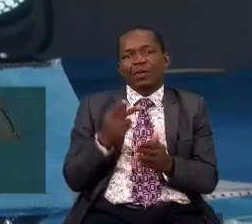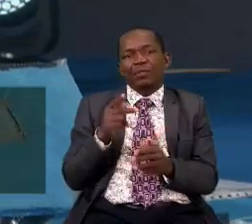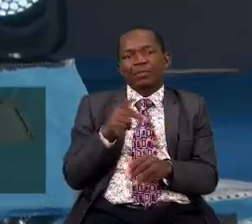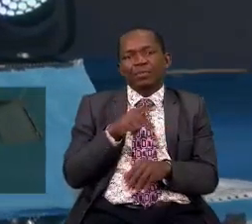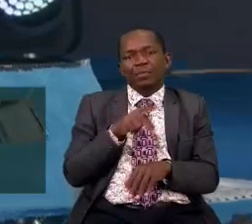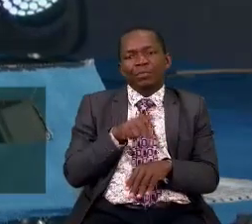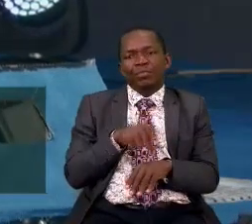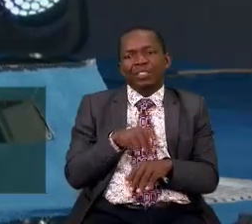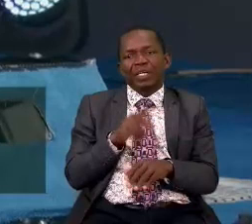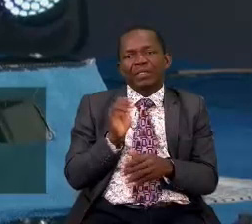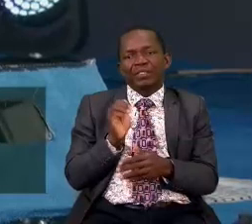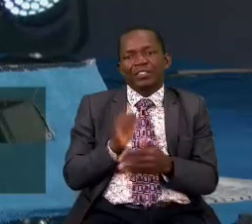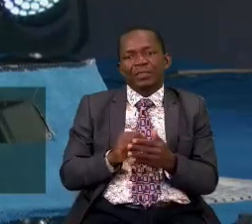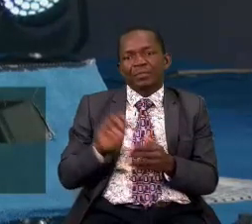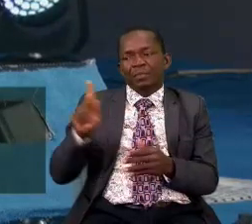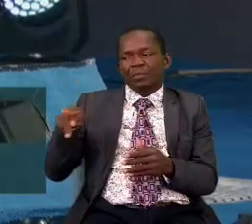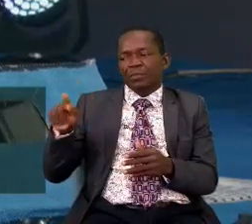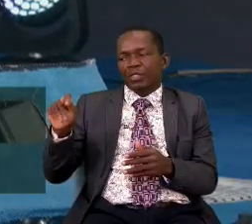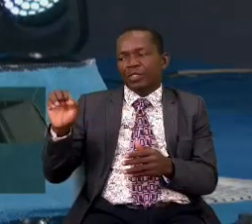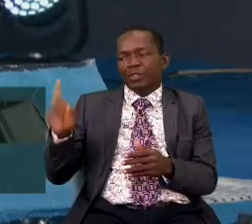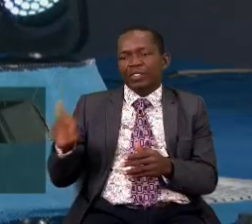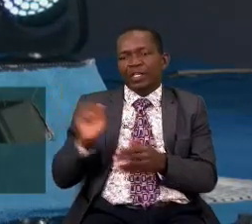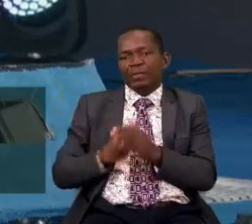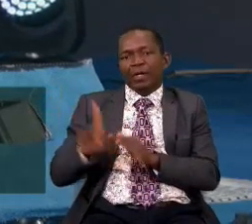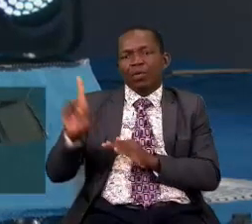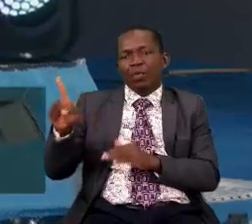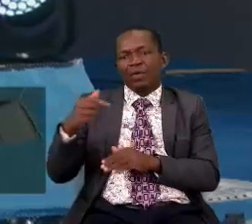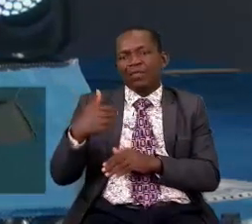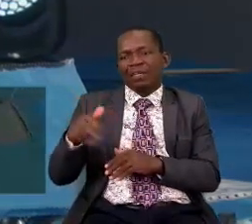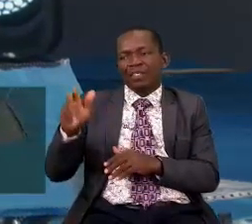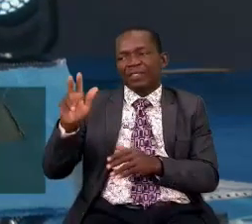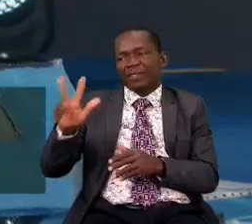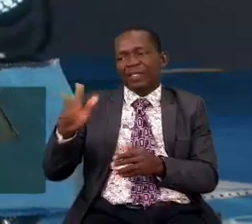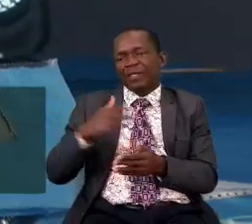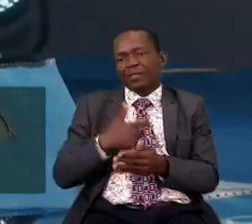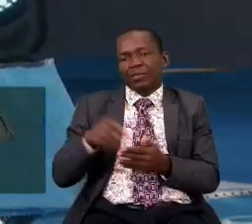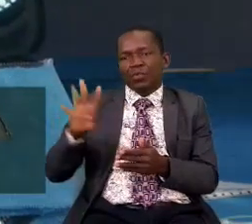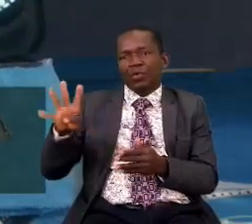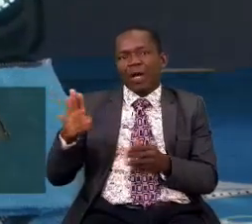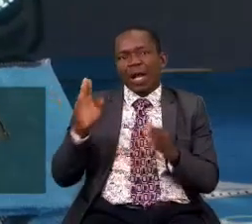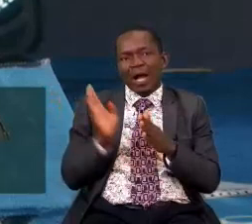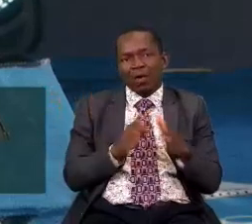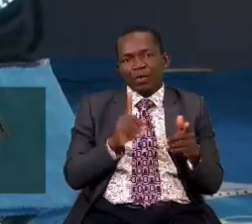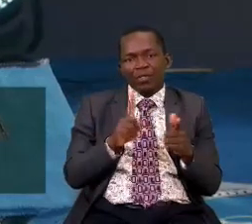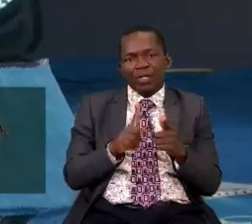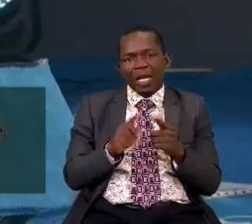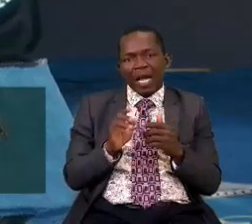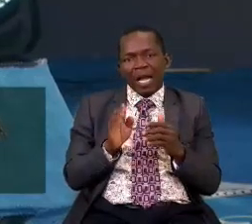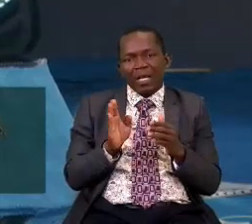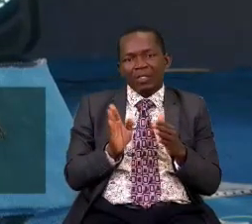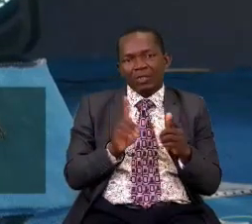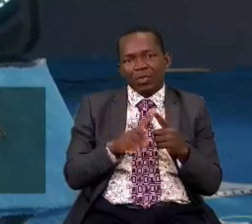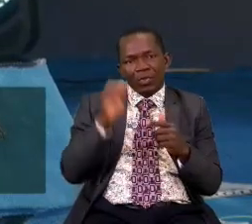things the patent unto life and godliness through